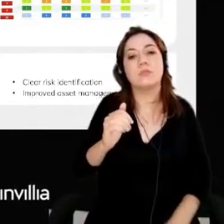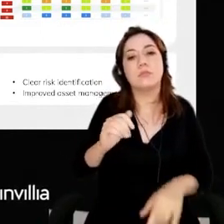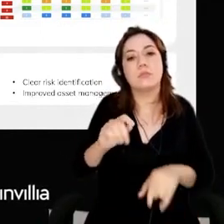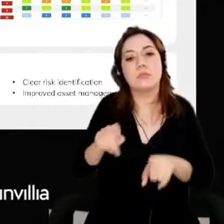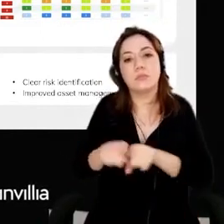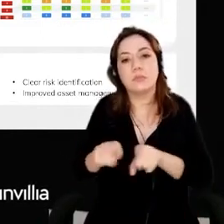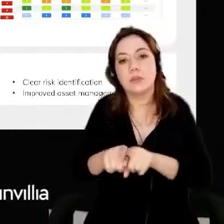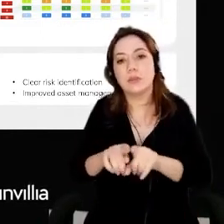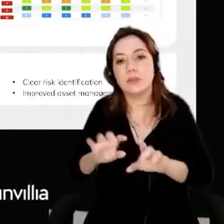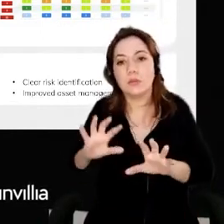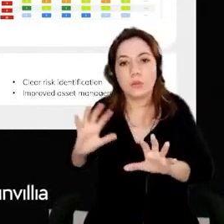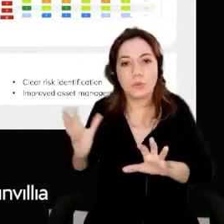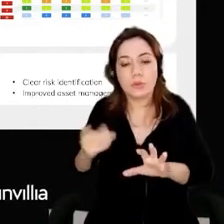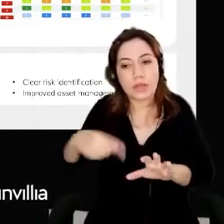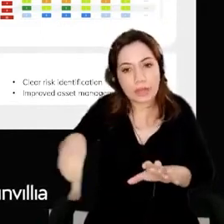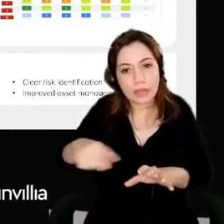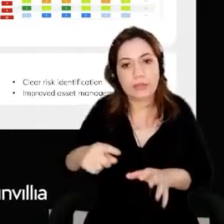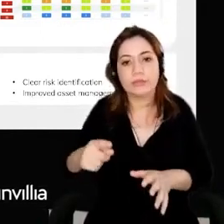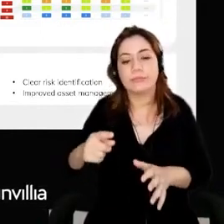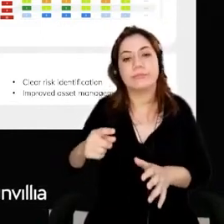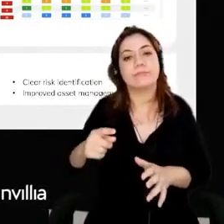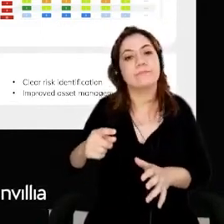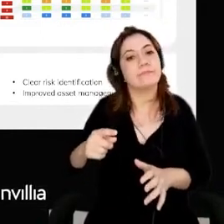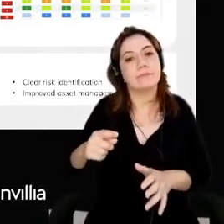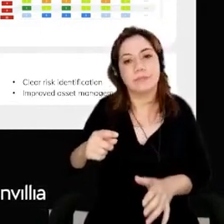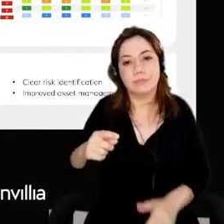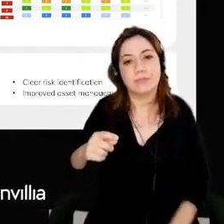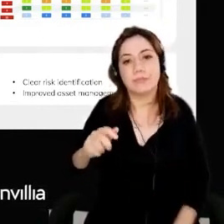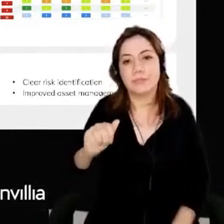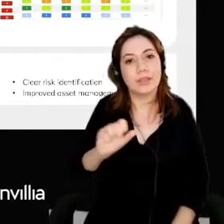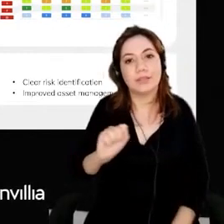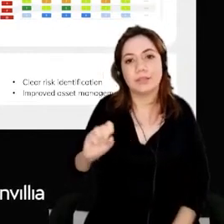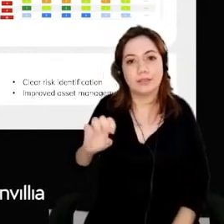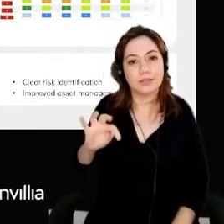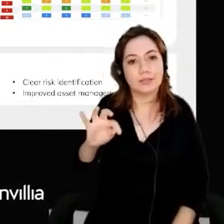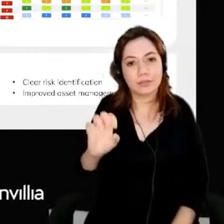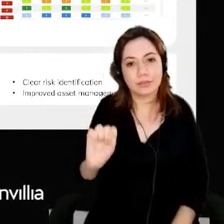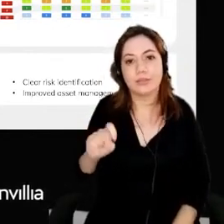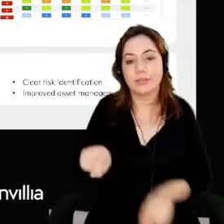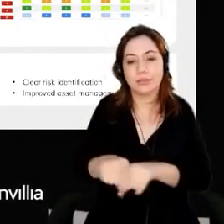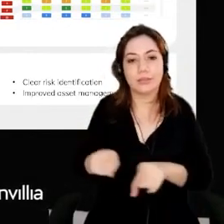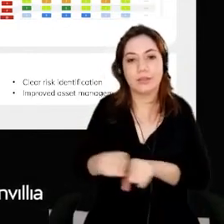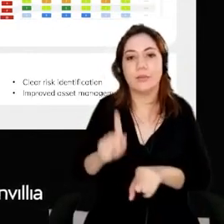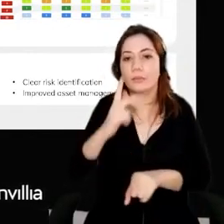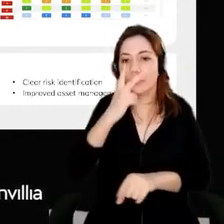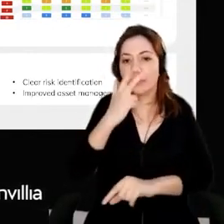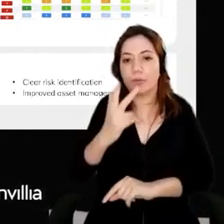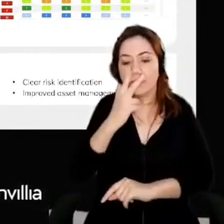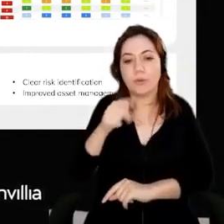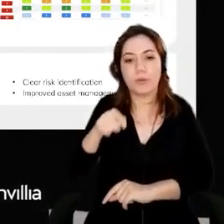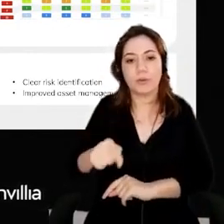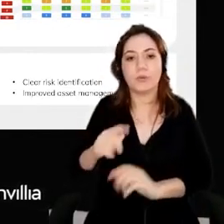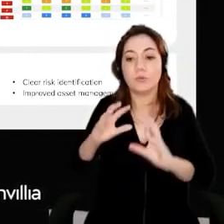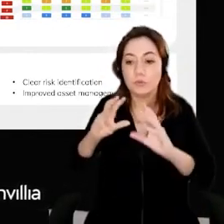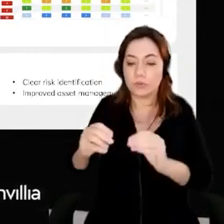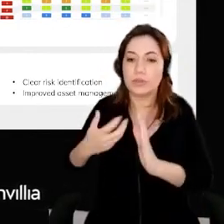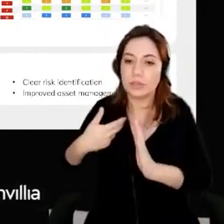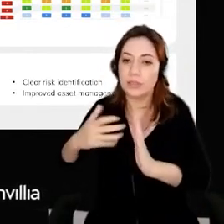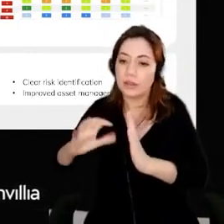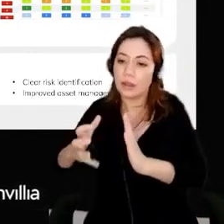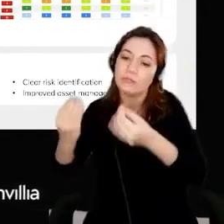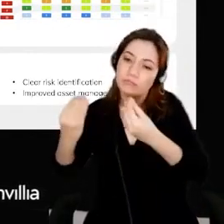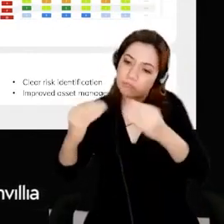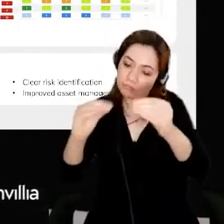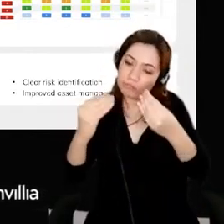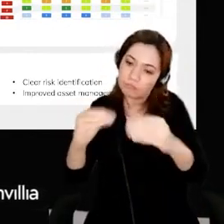assets. You know, you then need to be able to ingest all of this data into some sort of platform where you do your analytics on